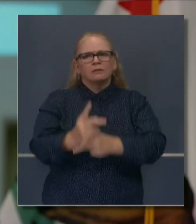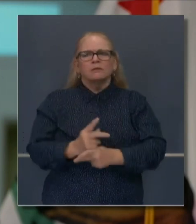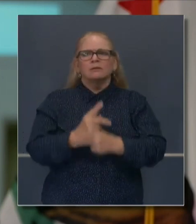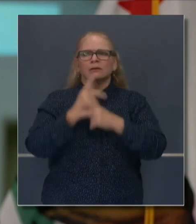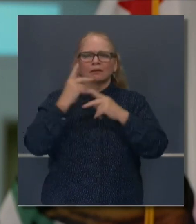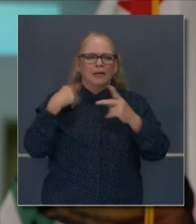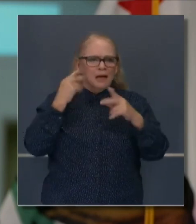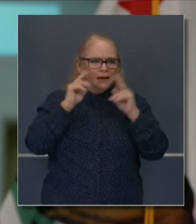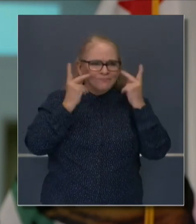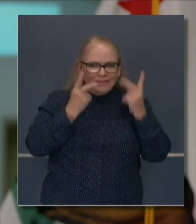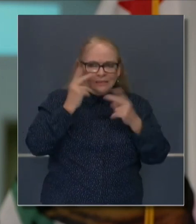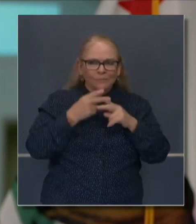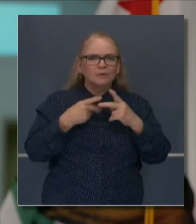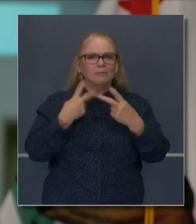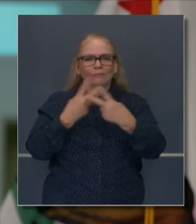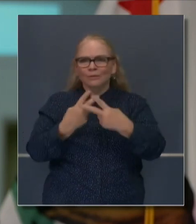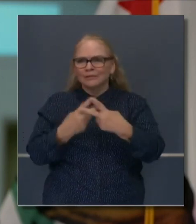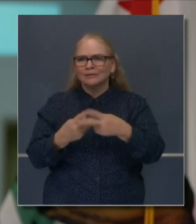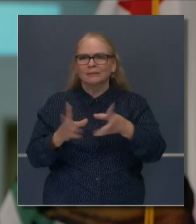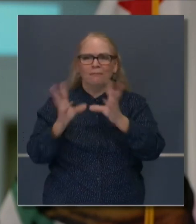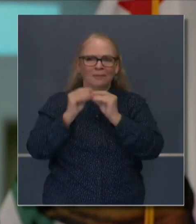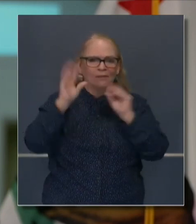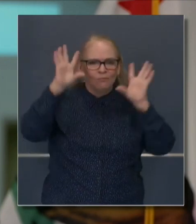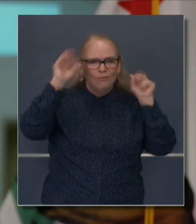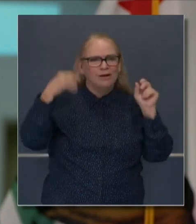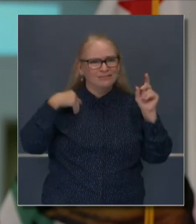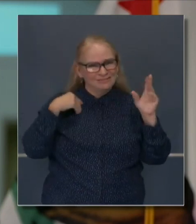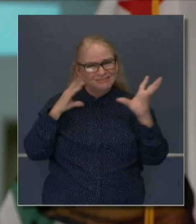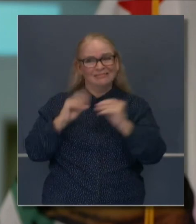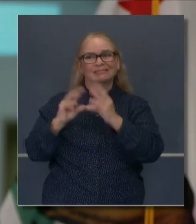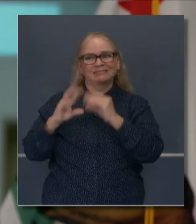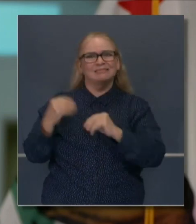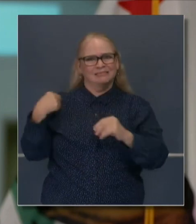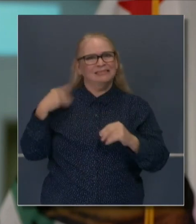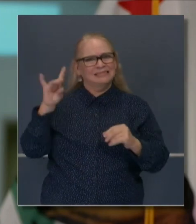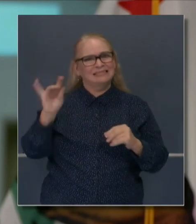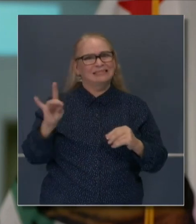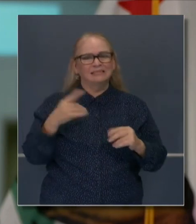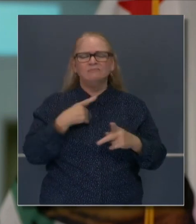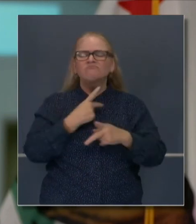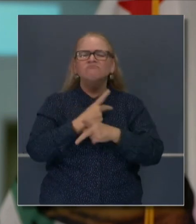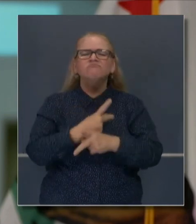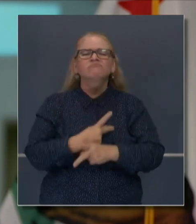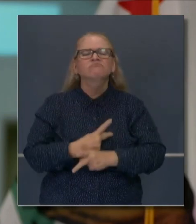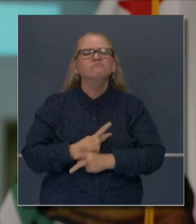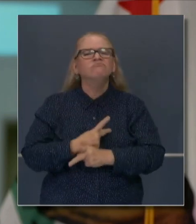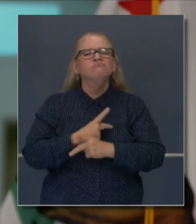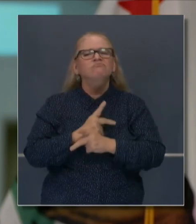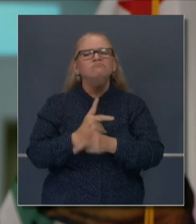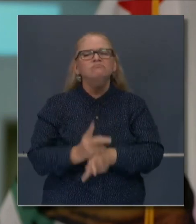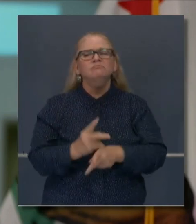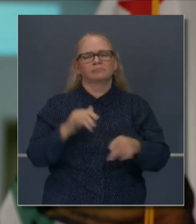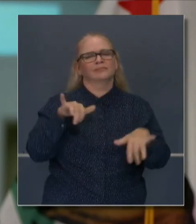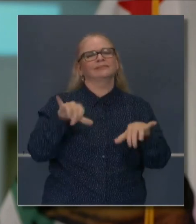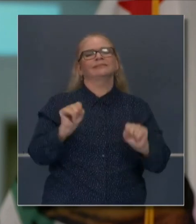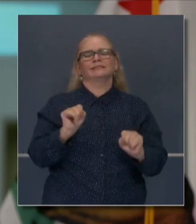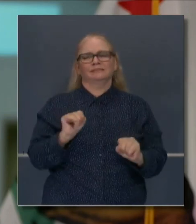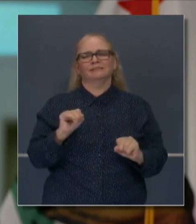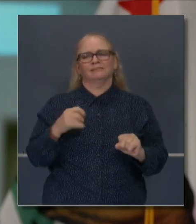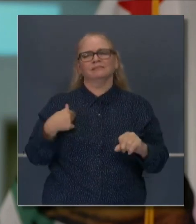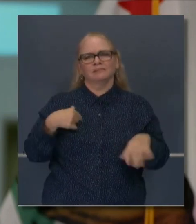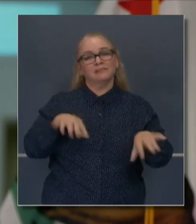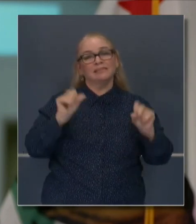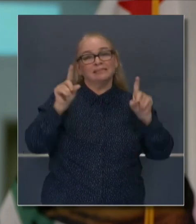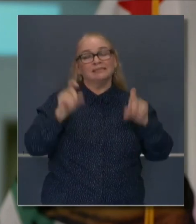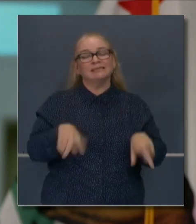or meeting with the president himself a few weeks back. Those were appropriate places to be tested, protocols well